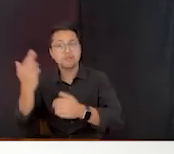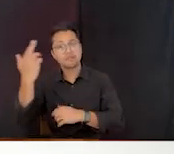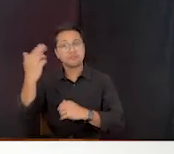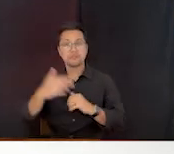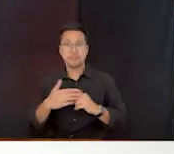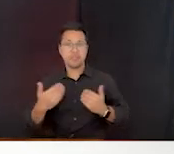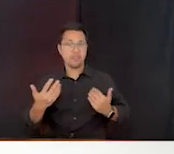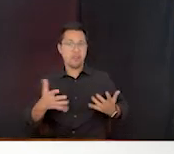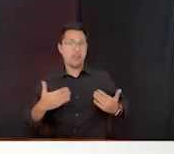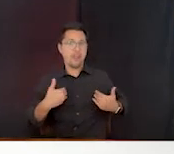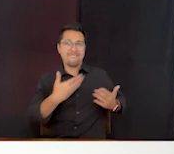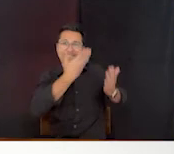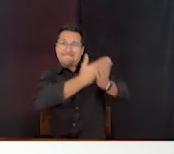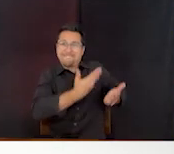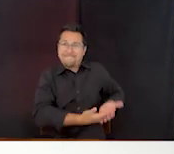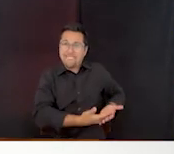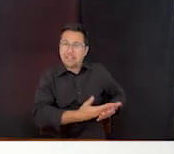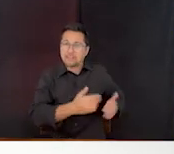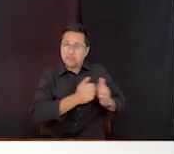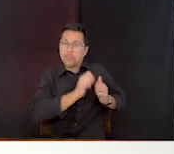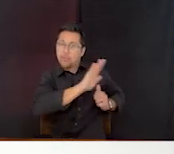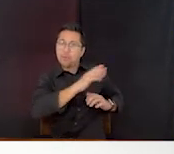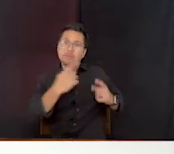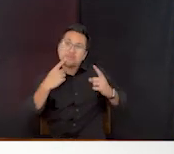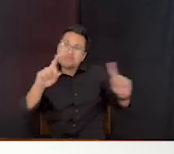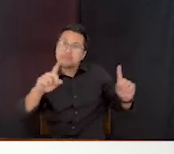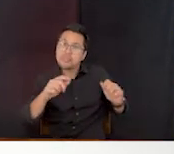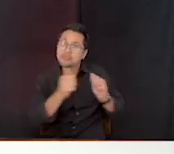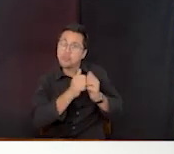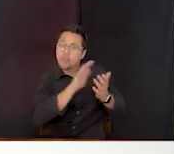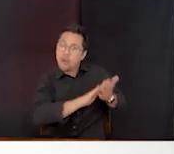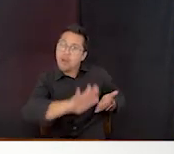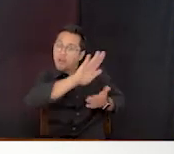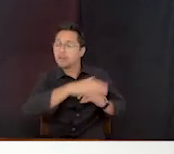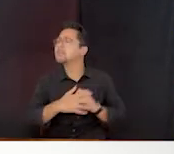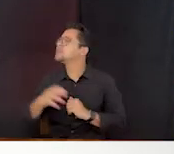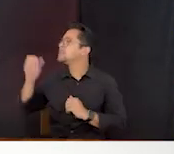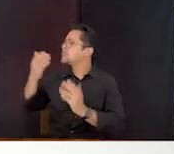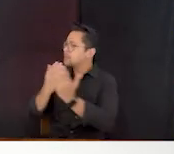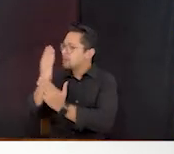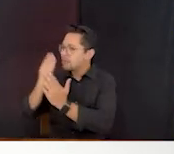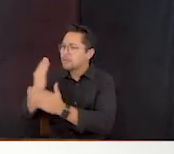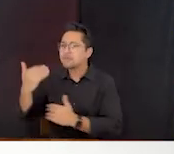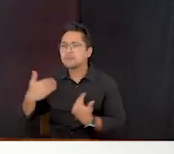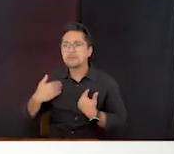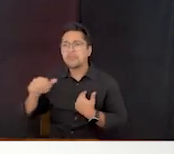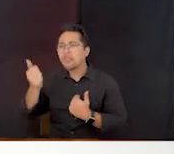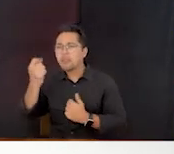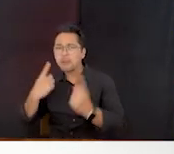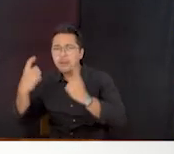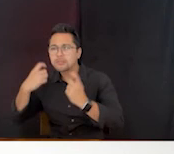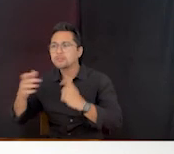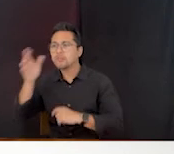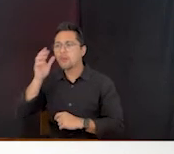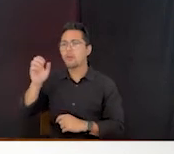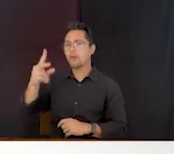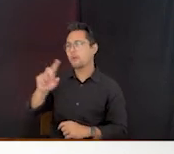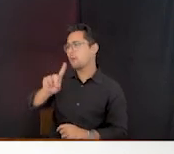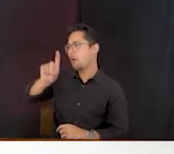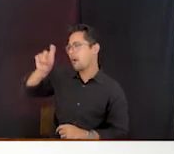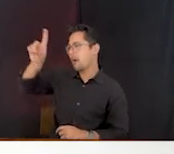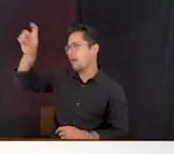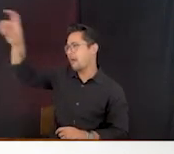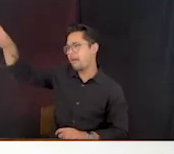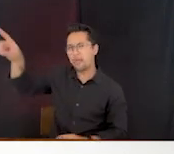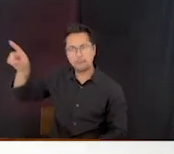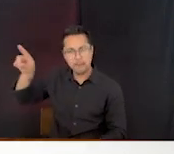direct evidence of your success in college. All right, does anyone have any other questions? All right, I'm gonna go all the way in the,